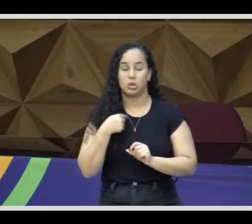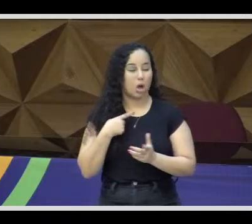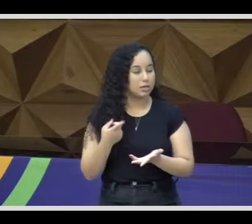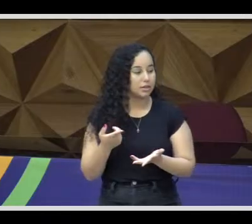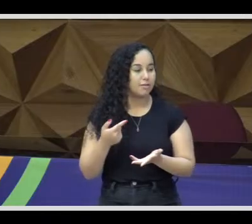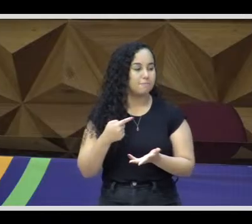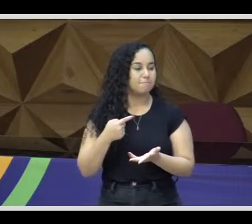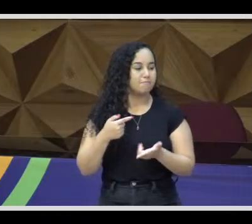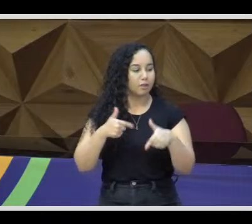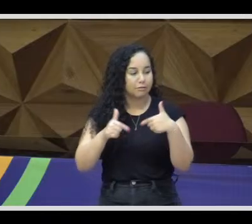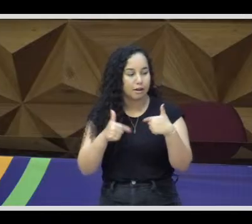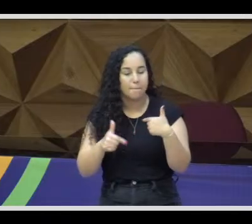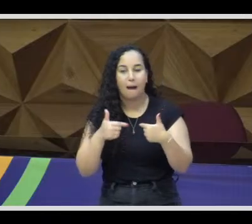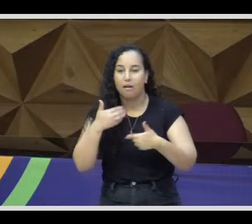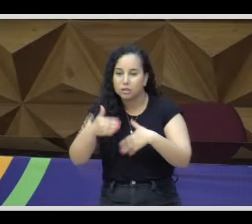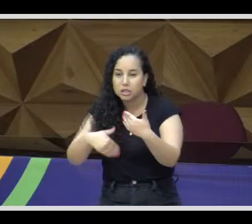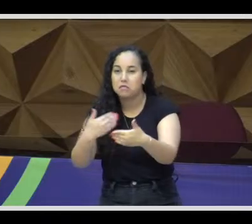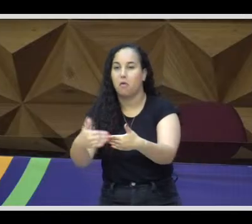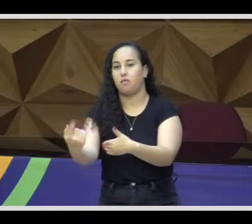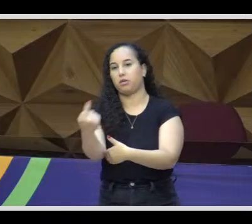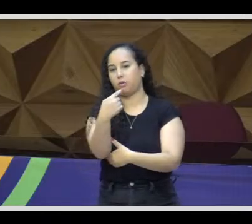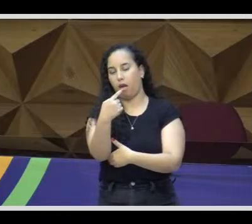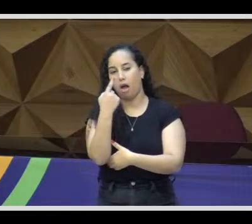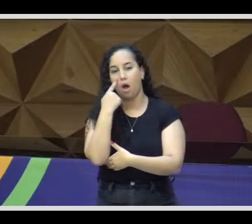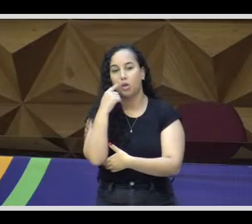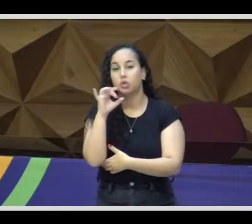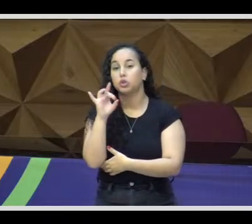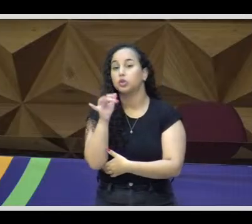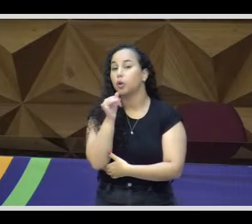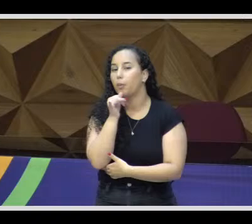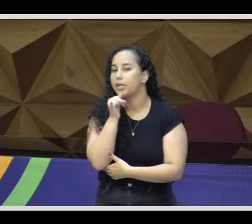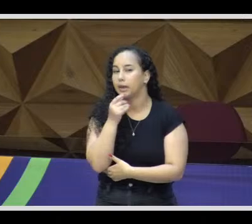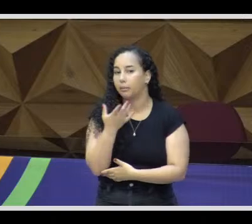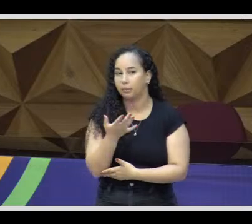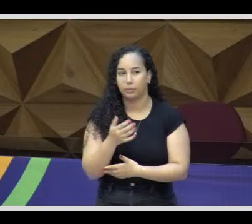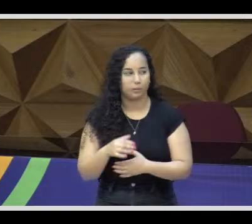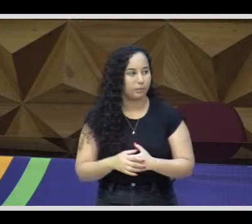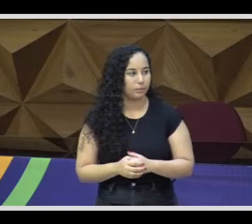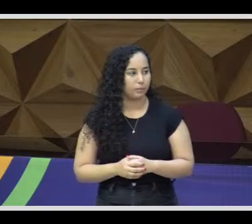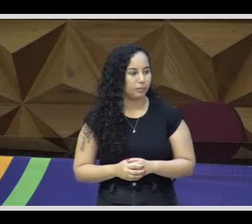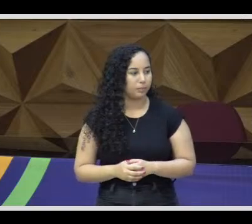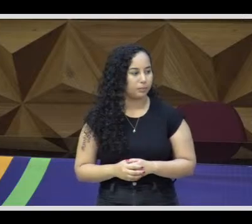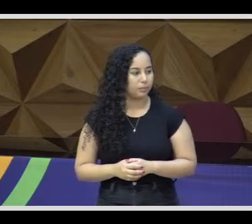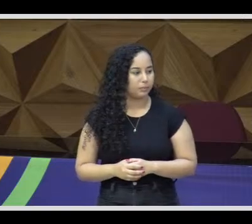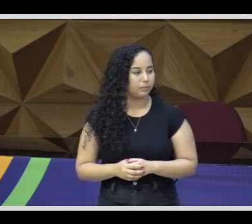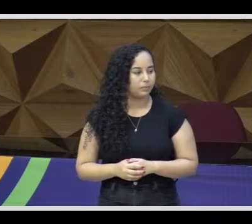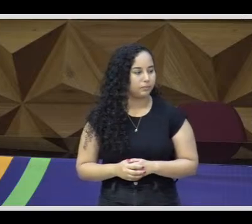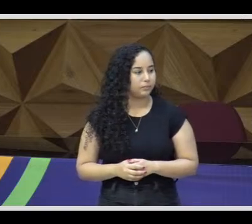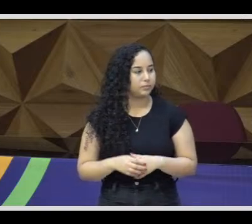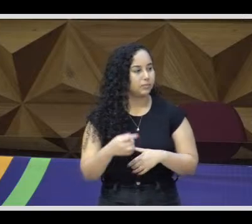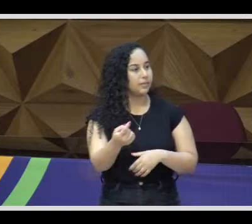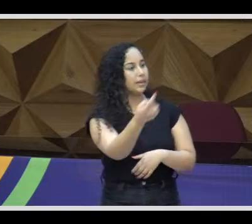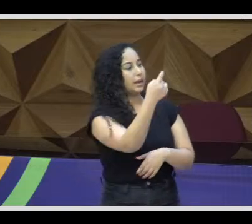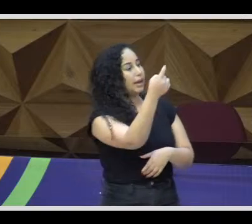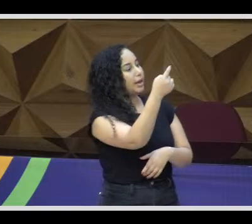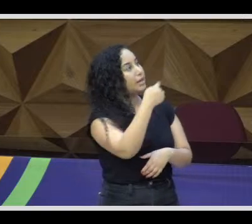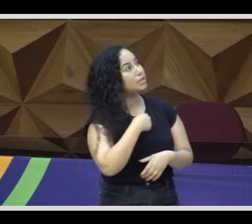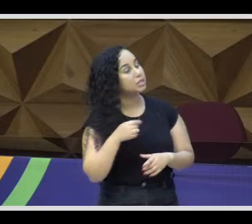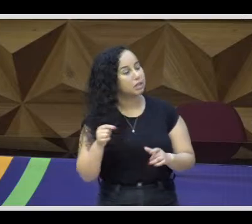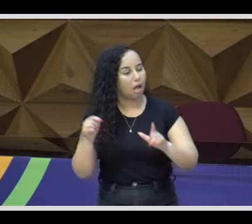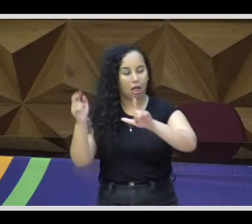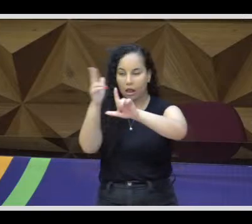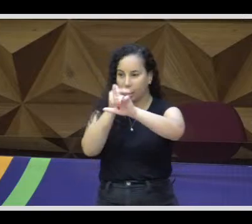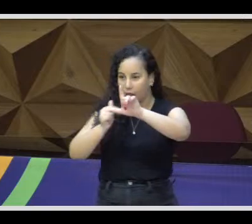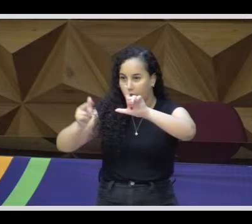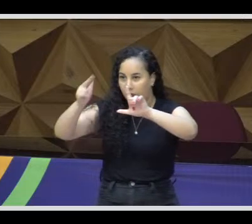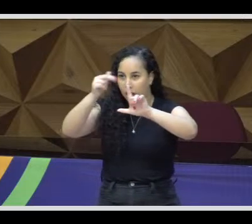there, just to give you an example of what you're doing. This dashboard you